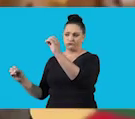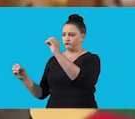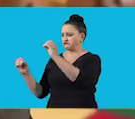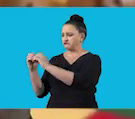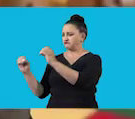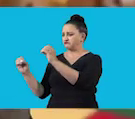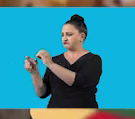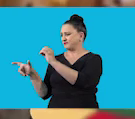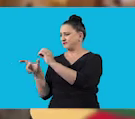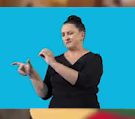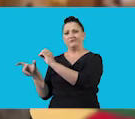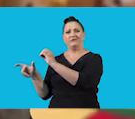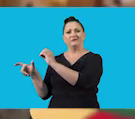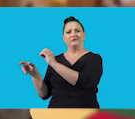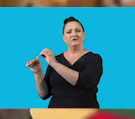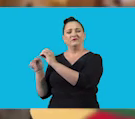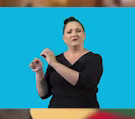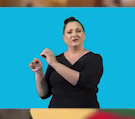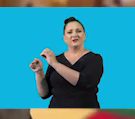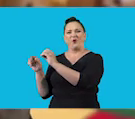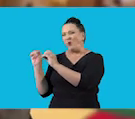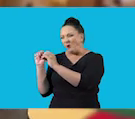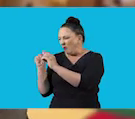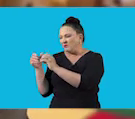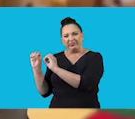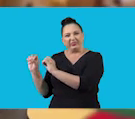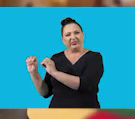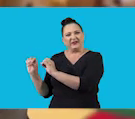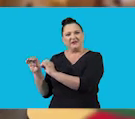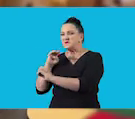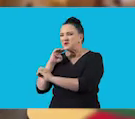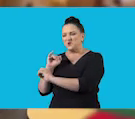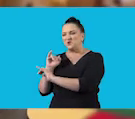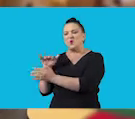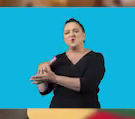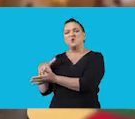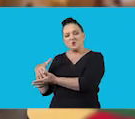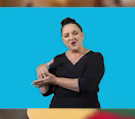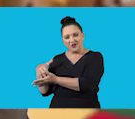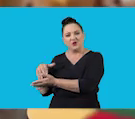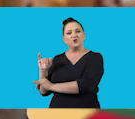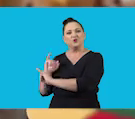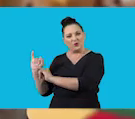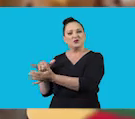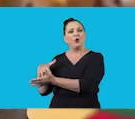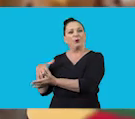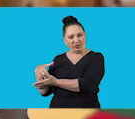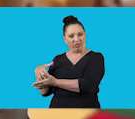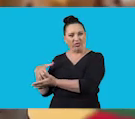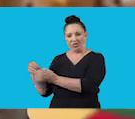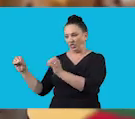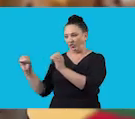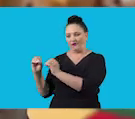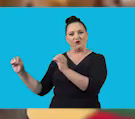of attraction between the two particles, or between the gas particles, is almost non-existent, which then means it is the weakest intermolecular force, or